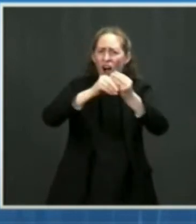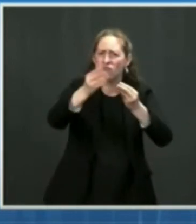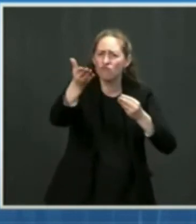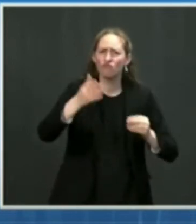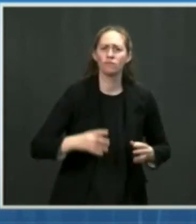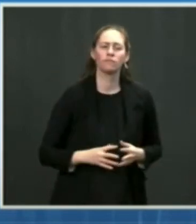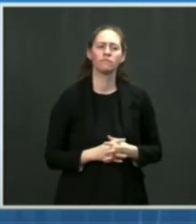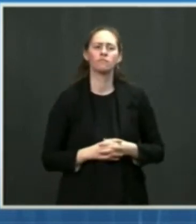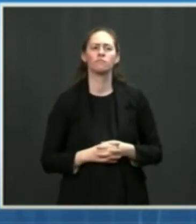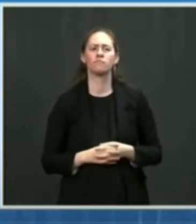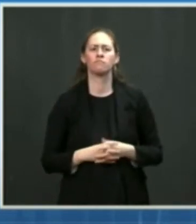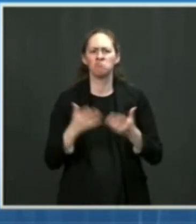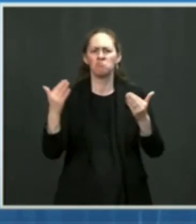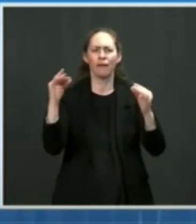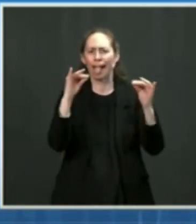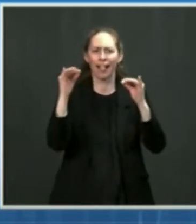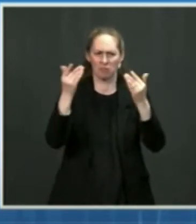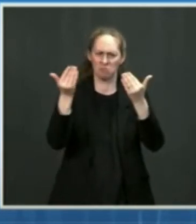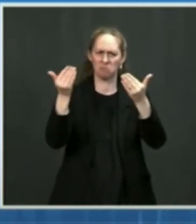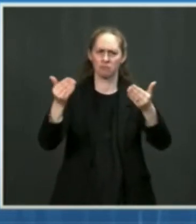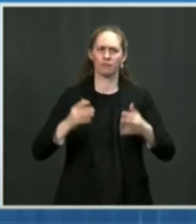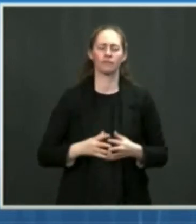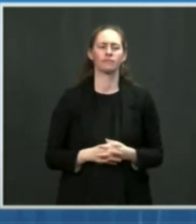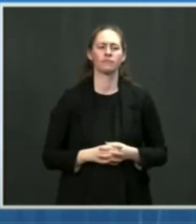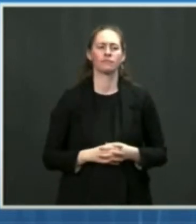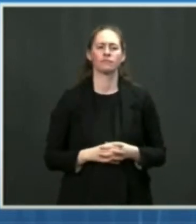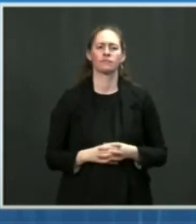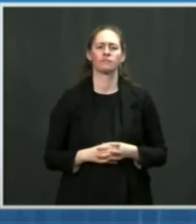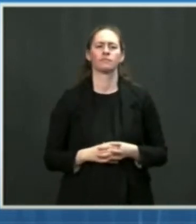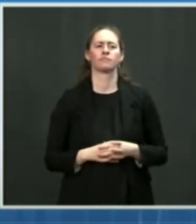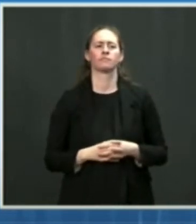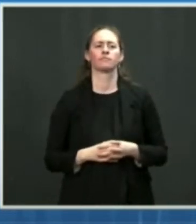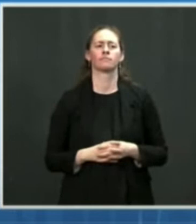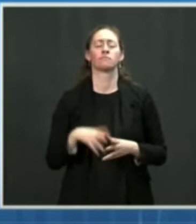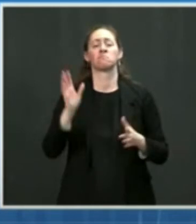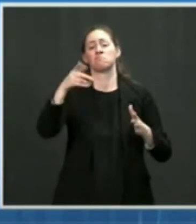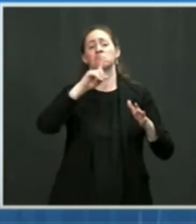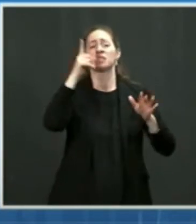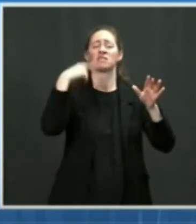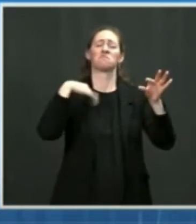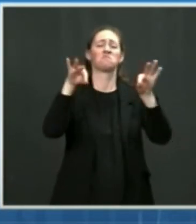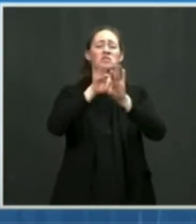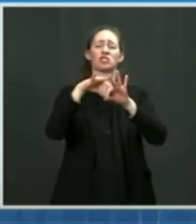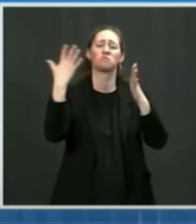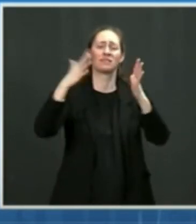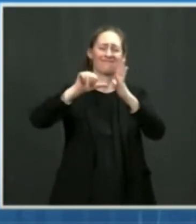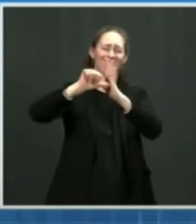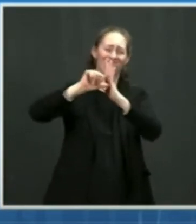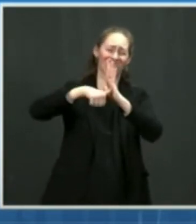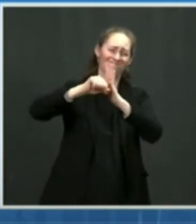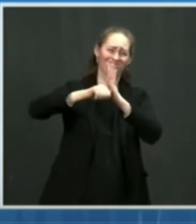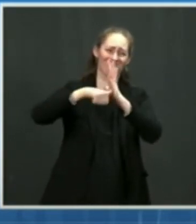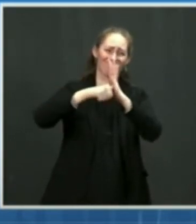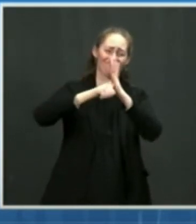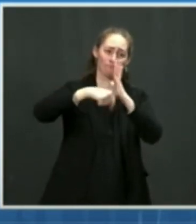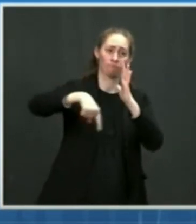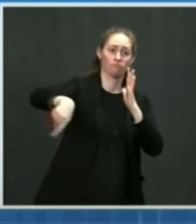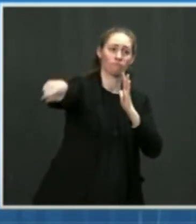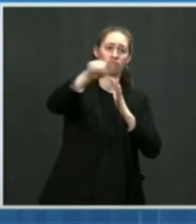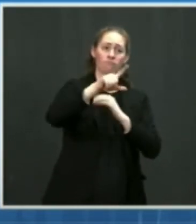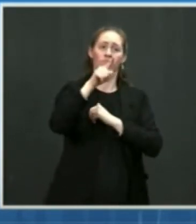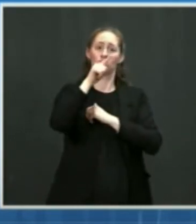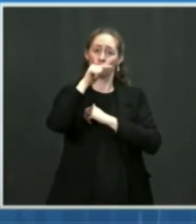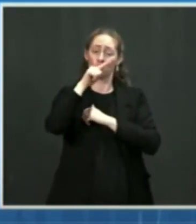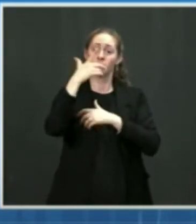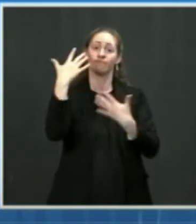go ahead, Michelle. I was just going to say, I would encourage people to continue, once they're vaccinated, to use all of the prevention measures that we've been talking about